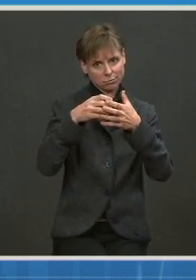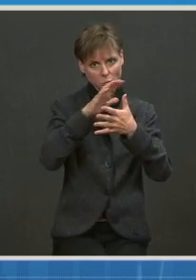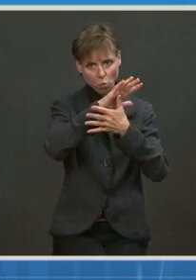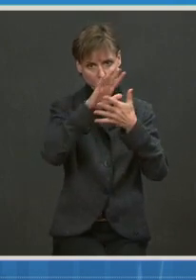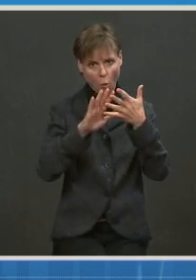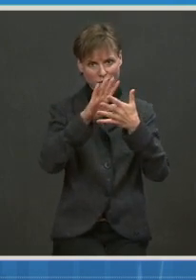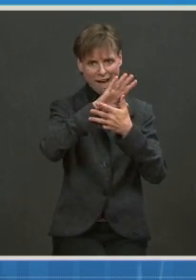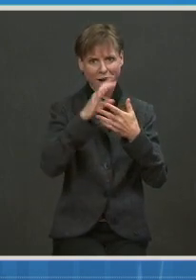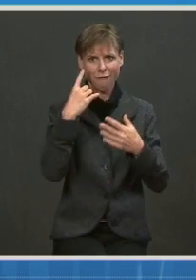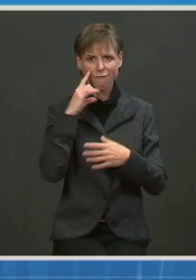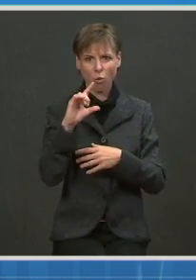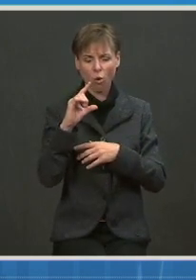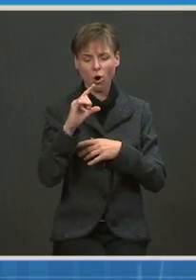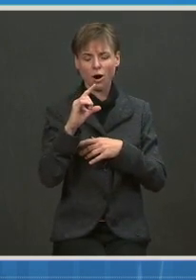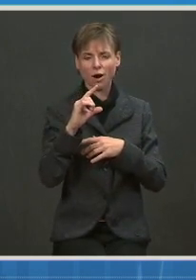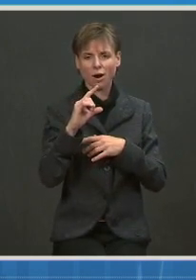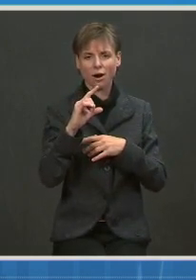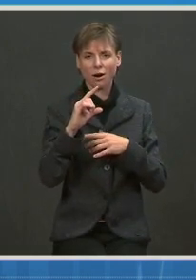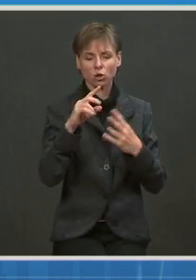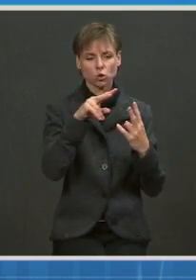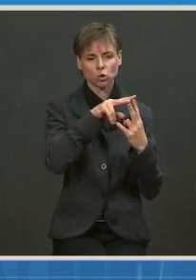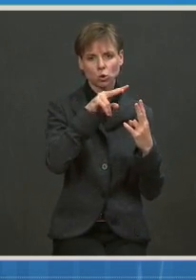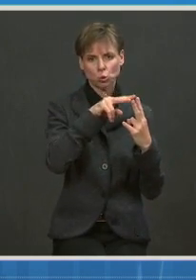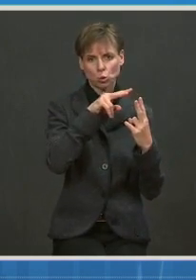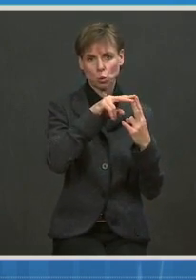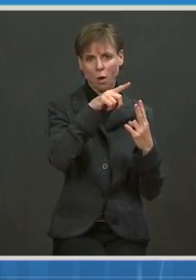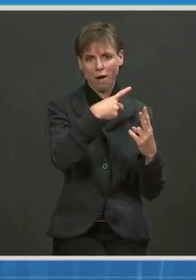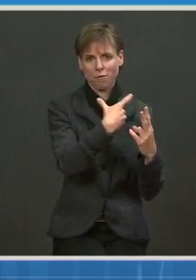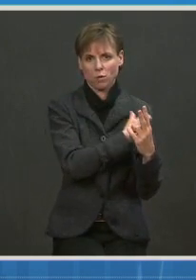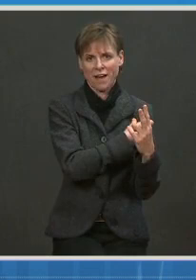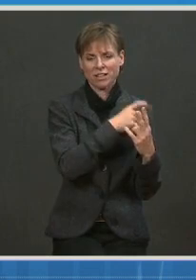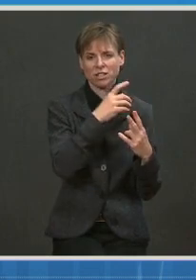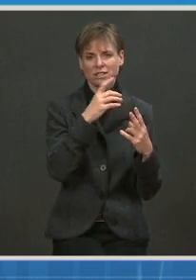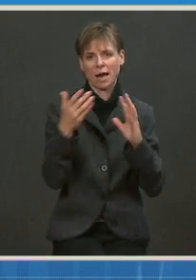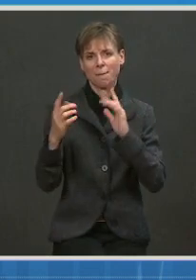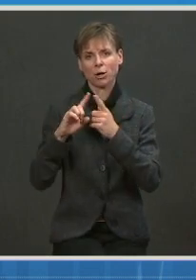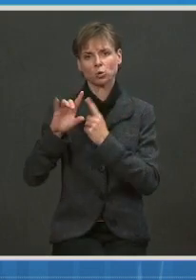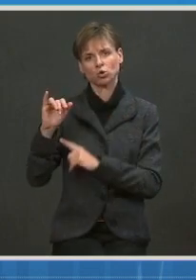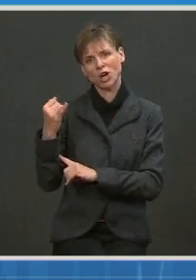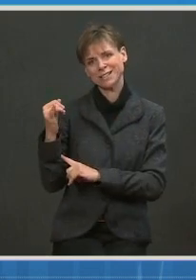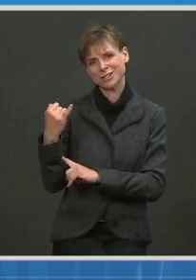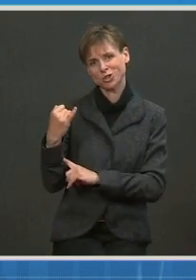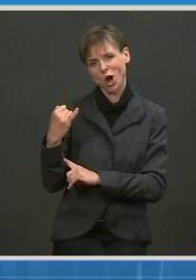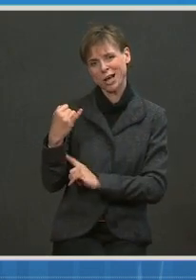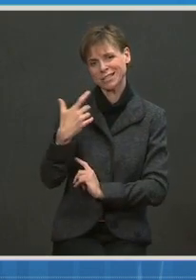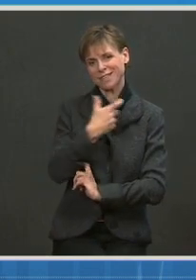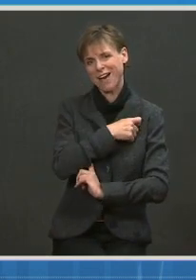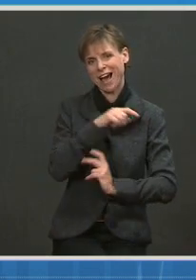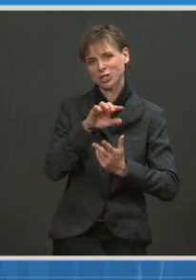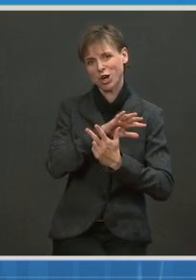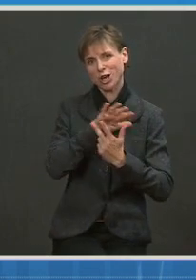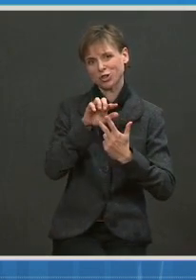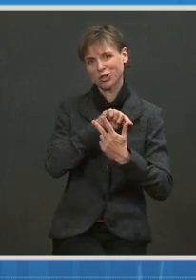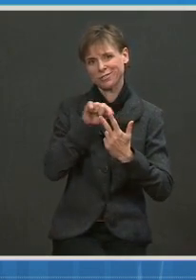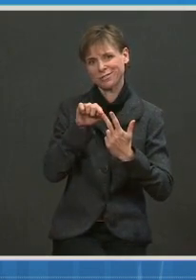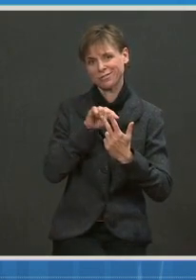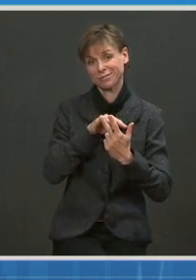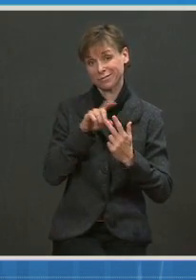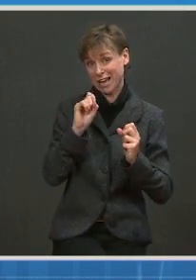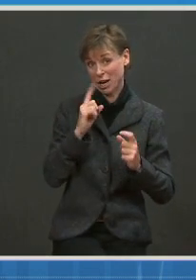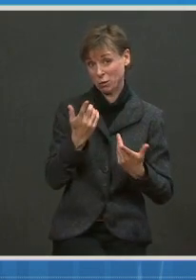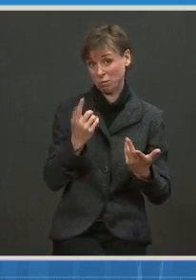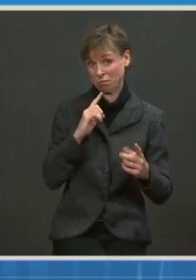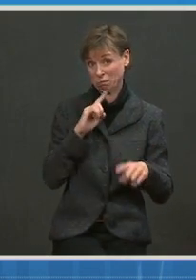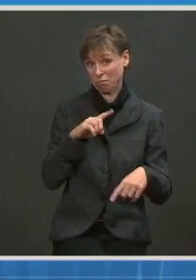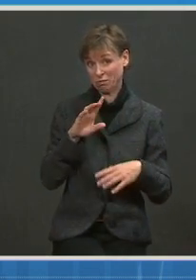the Johnson & Johnson. If you can give me a comment on all of that, all of the above. Thank you. Dr.